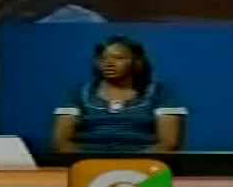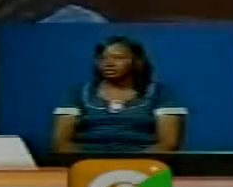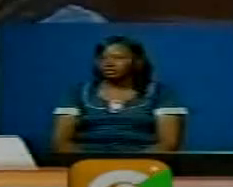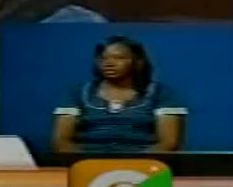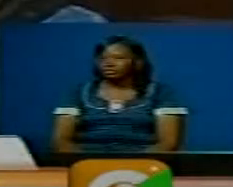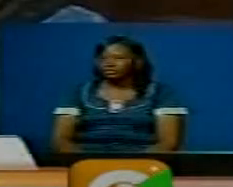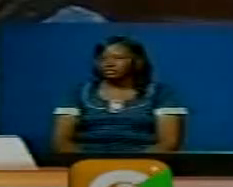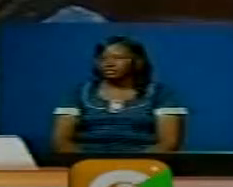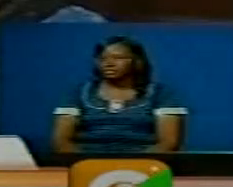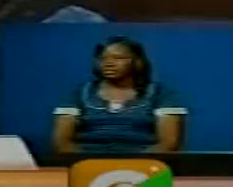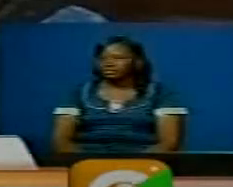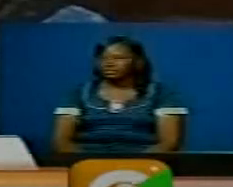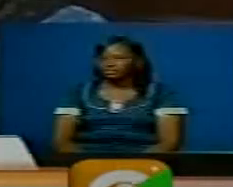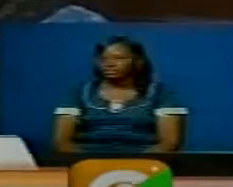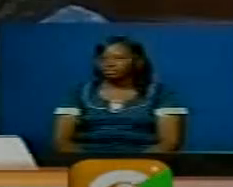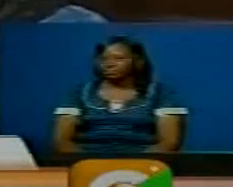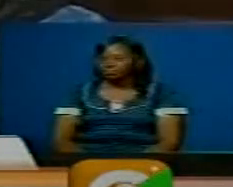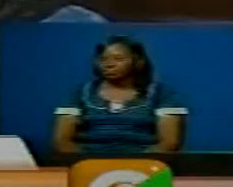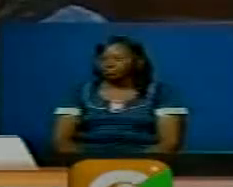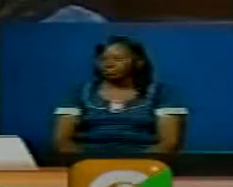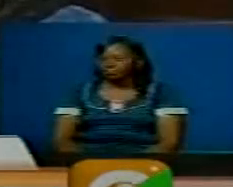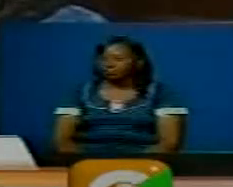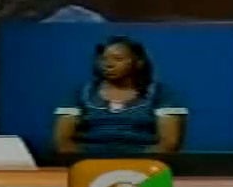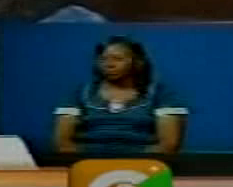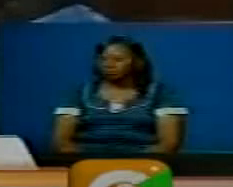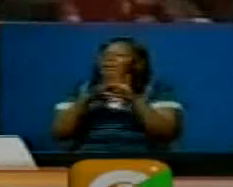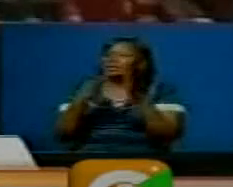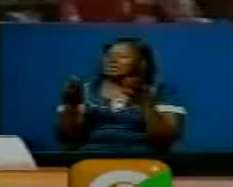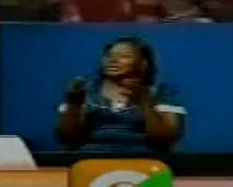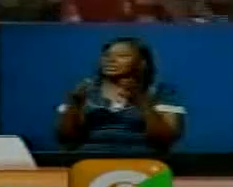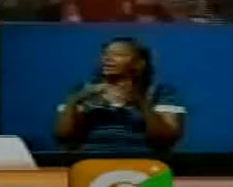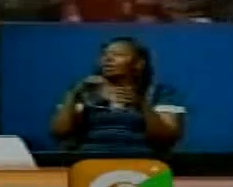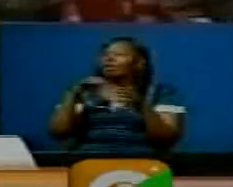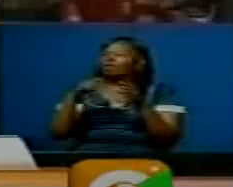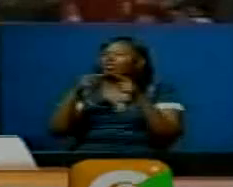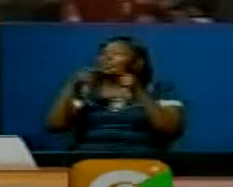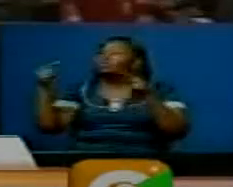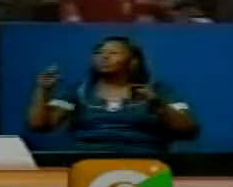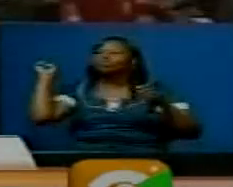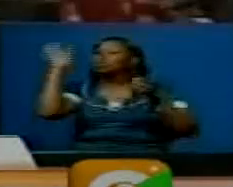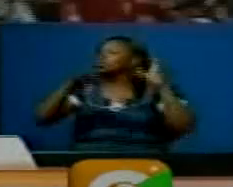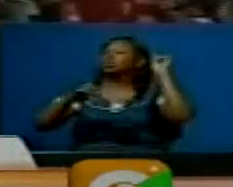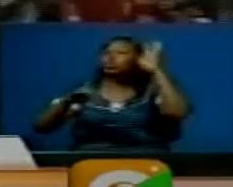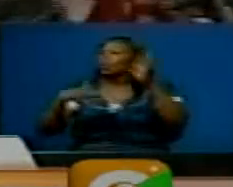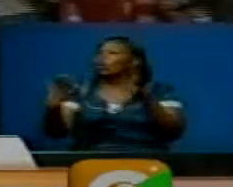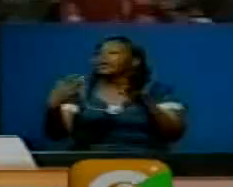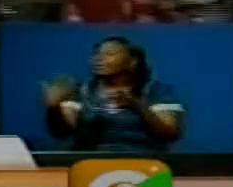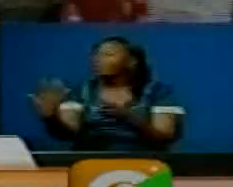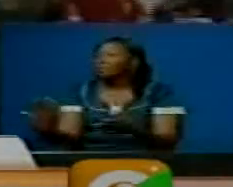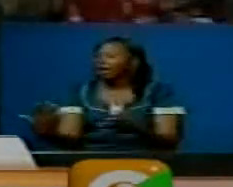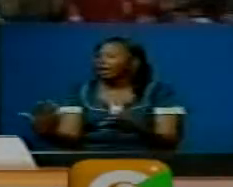Order, members. Let the speaker come. Let the speaker come. Let the speaker come. Let the